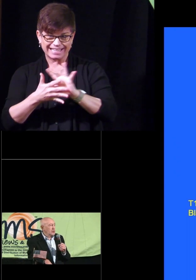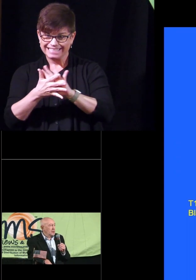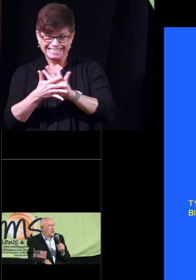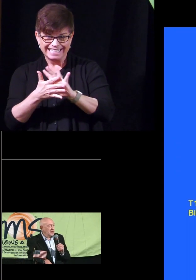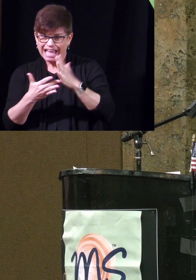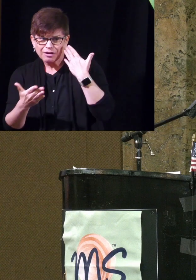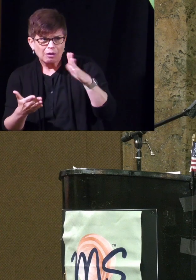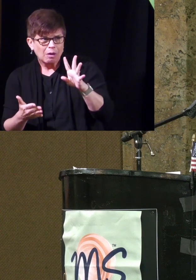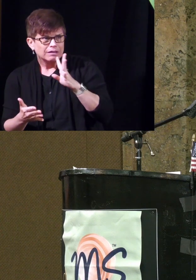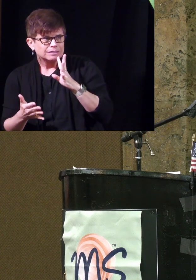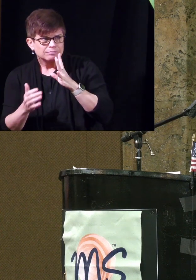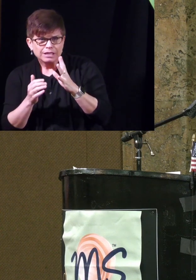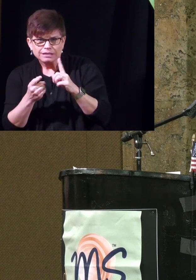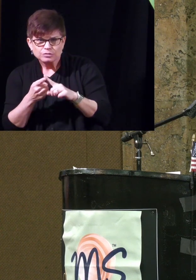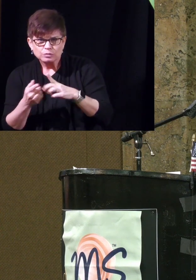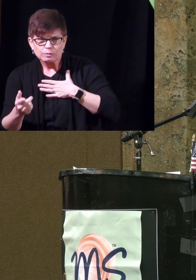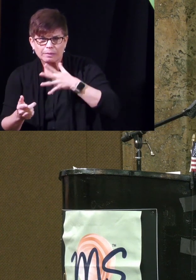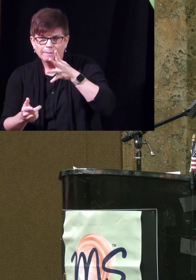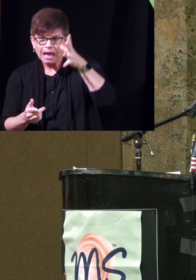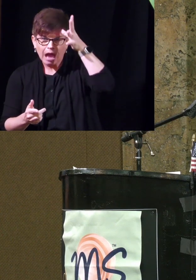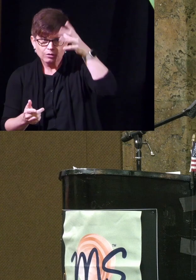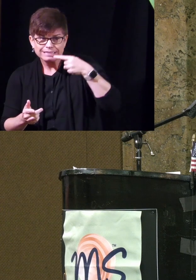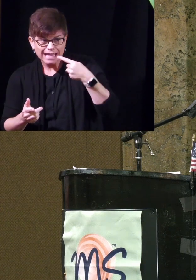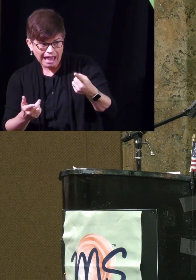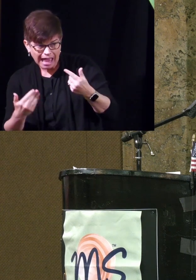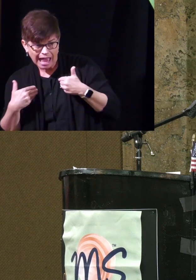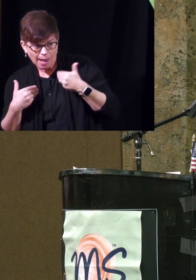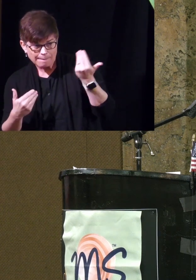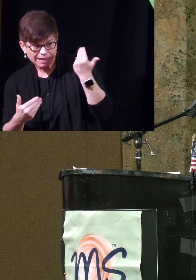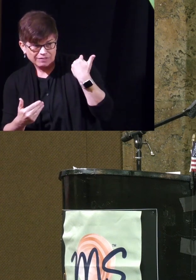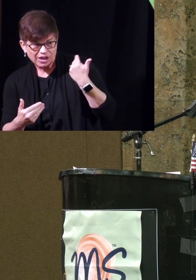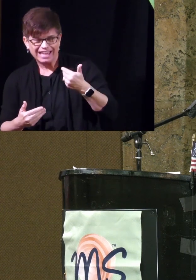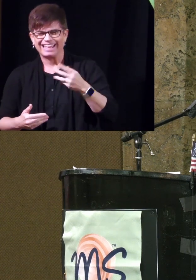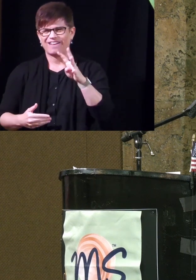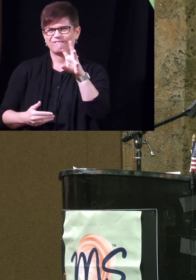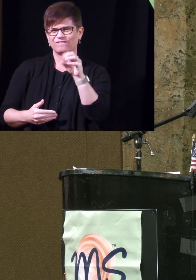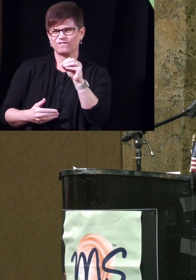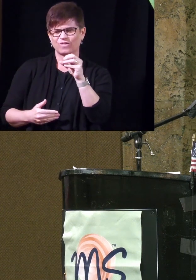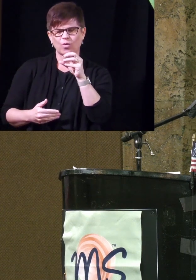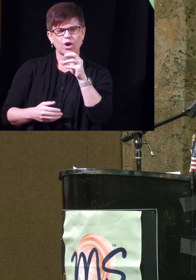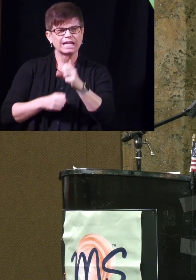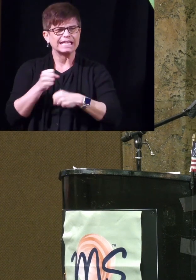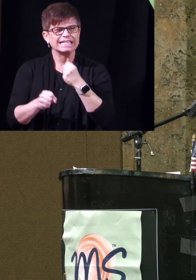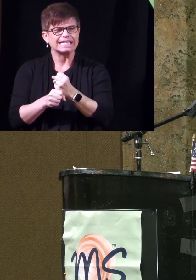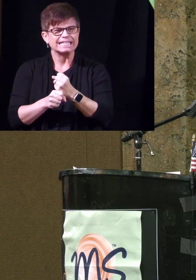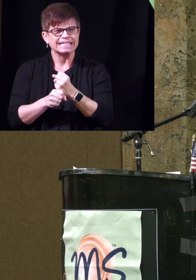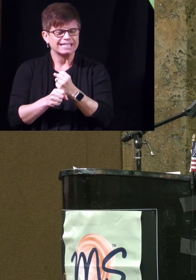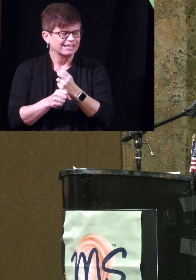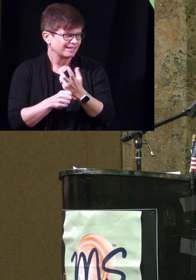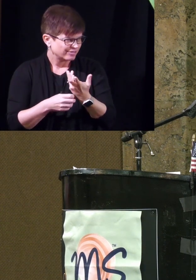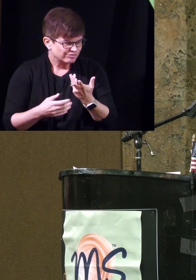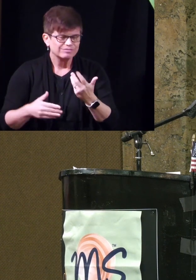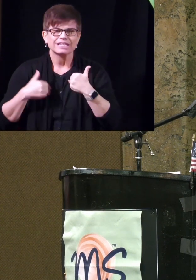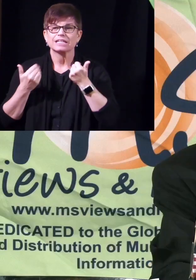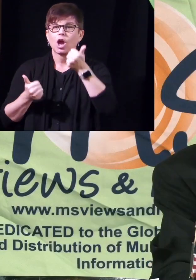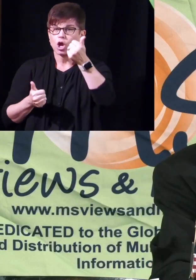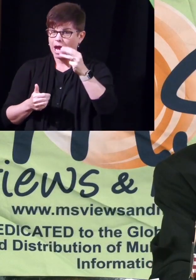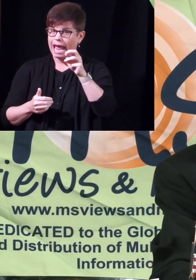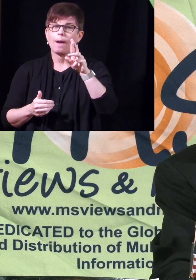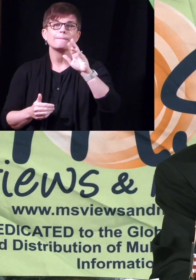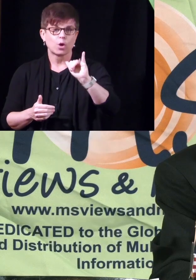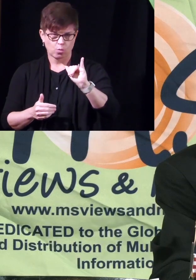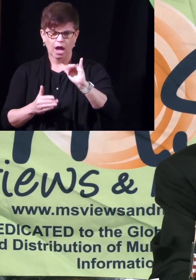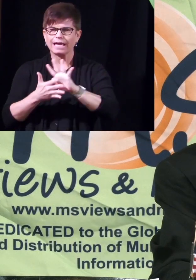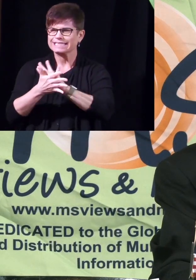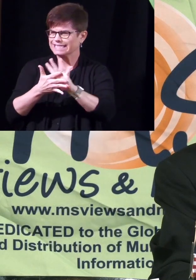my grandchildren, I always, am 40 years younger. But here's the MRI scan, which was an amazing tool that